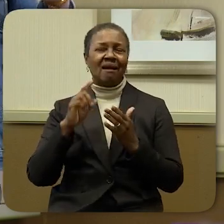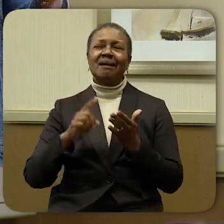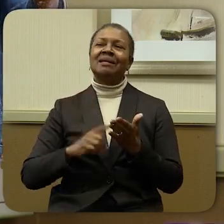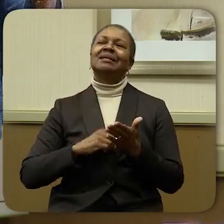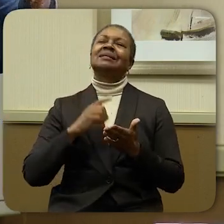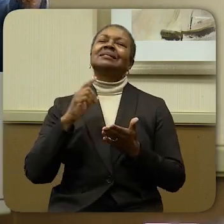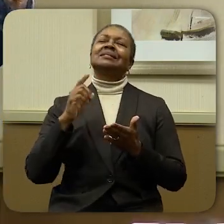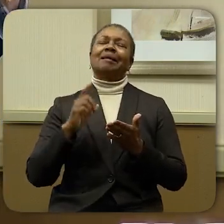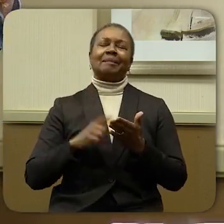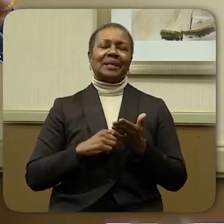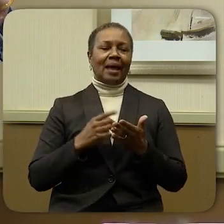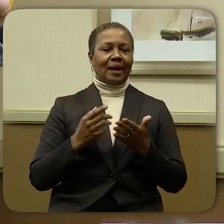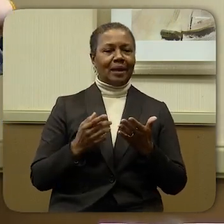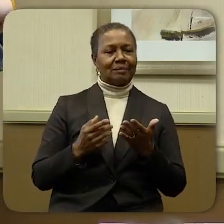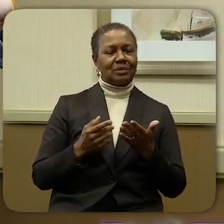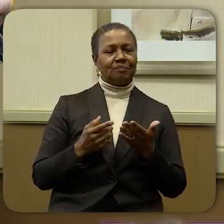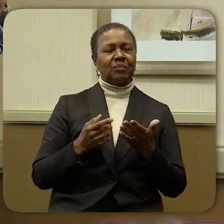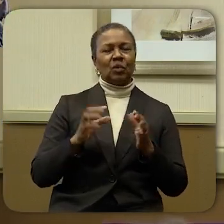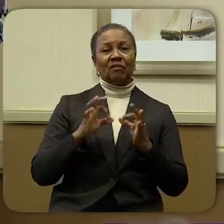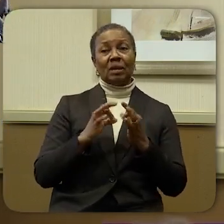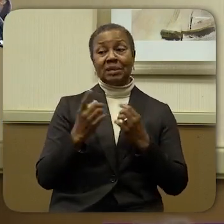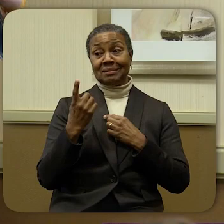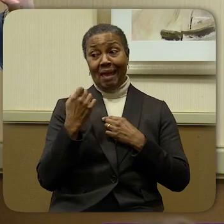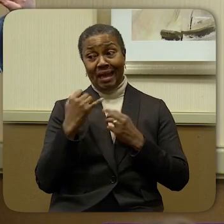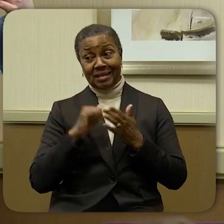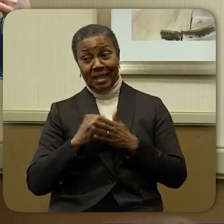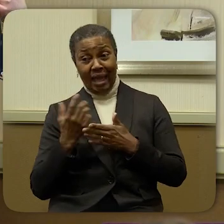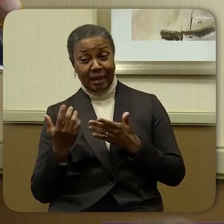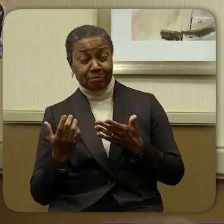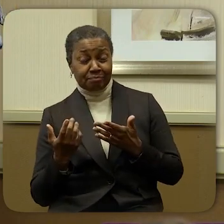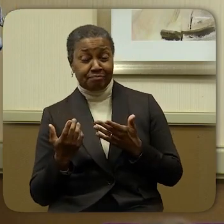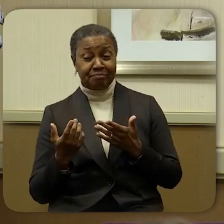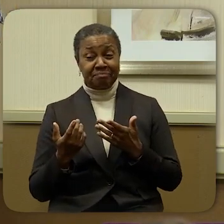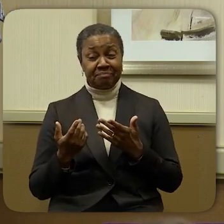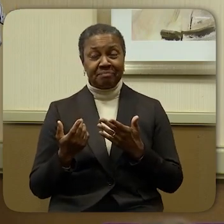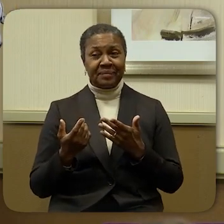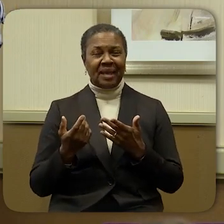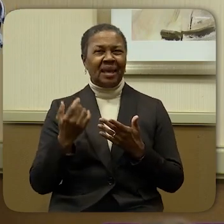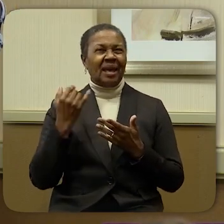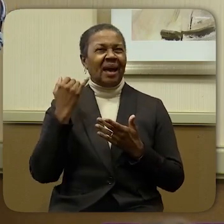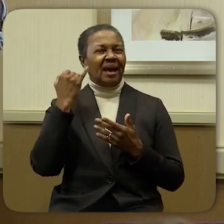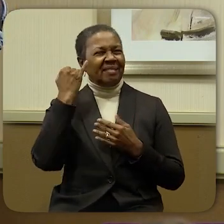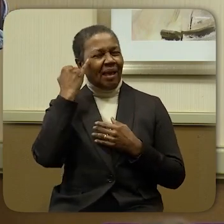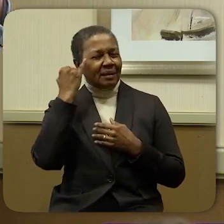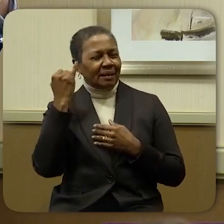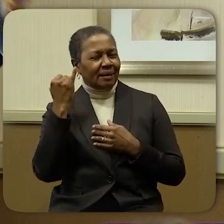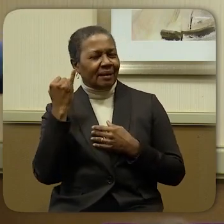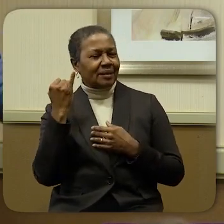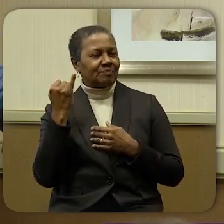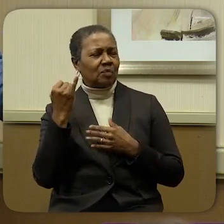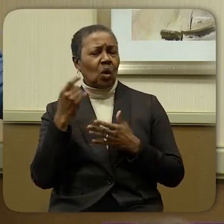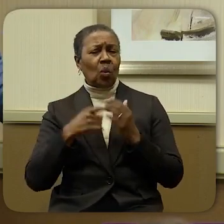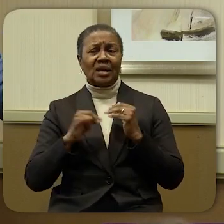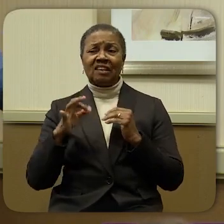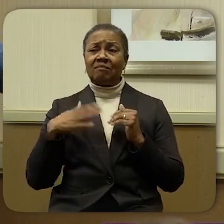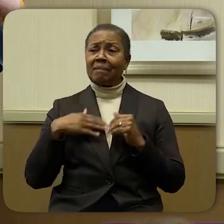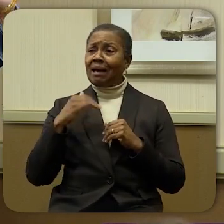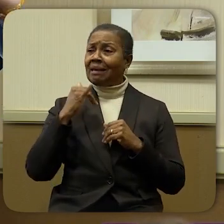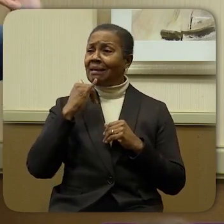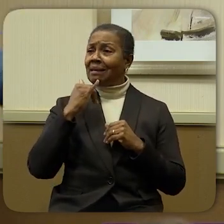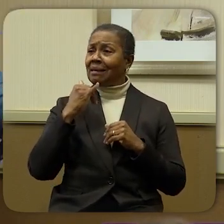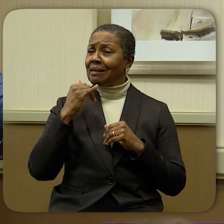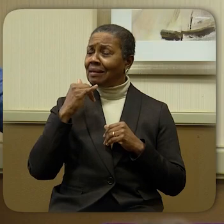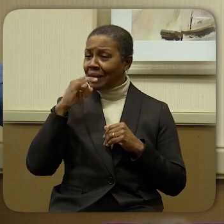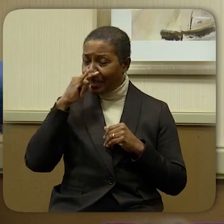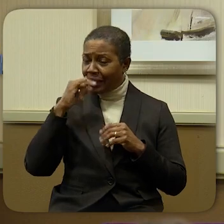sometimes when families ask me that question, like the idea I think is, what if my kid's making a mistake? What